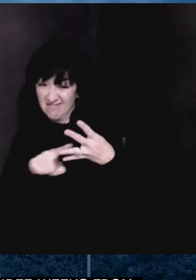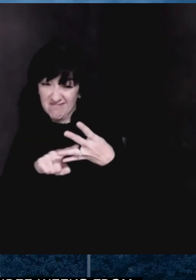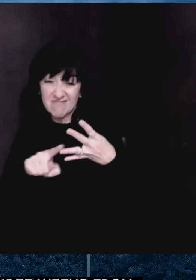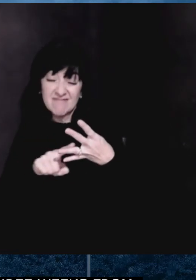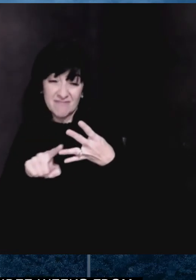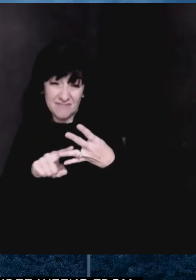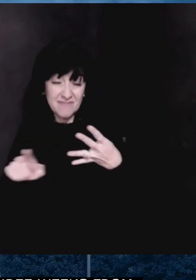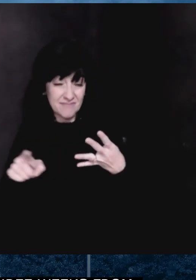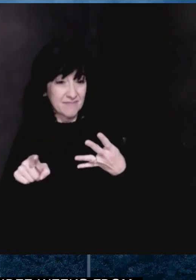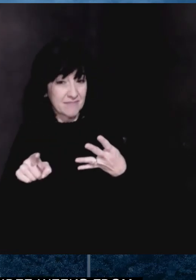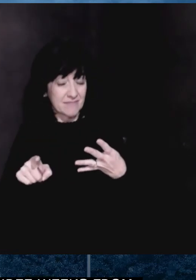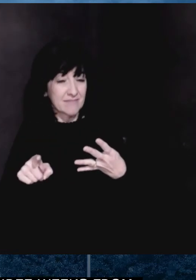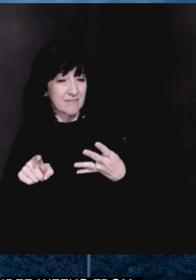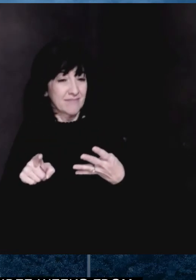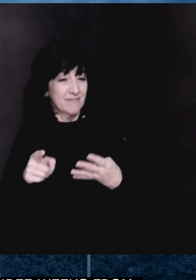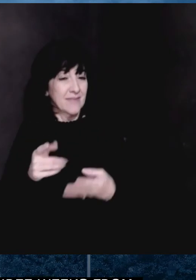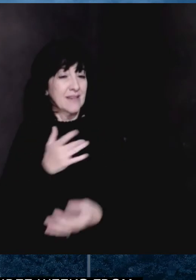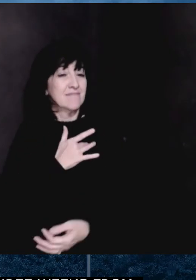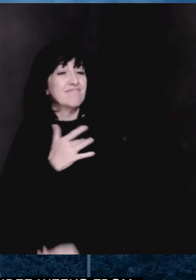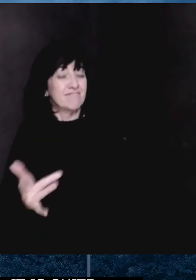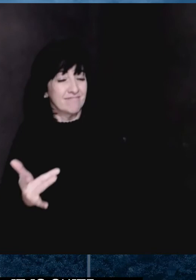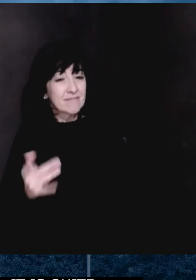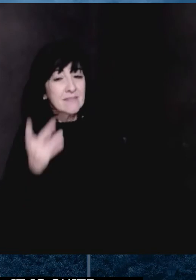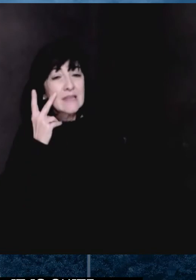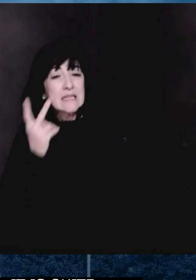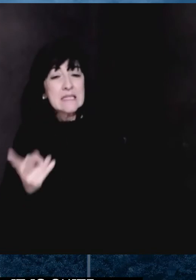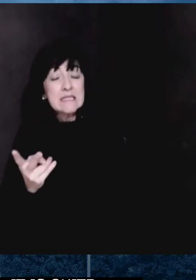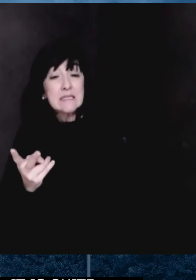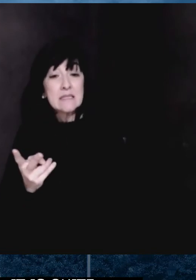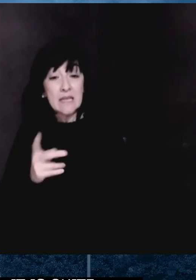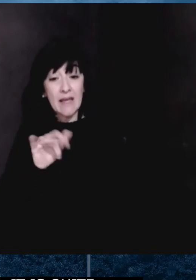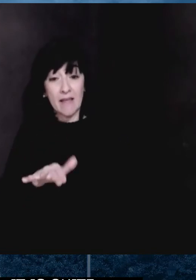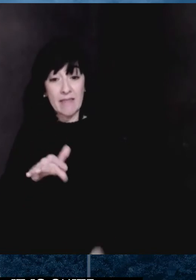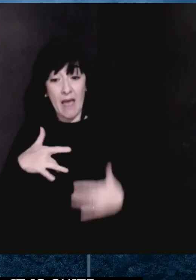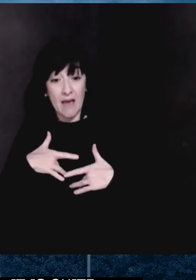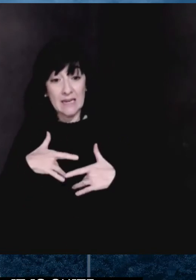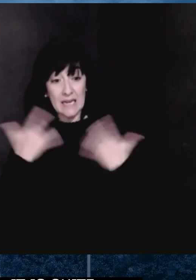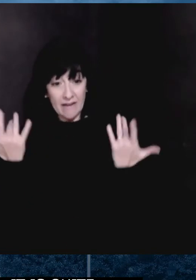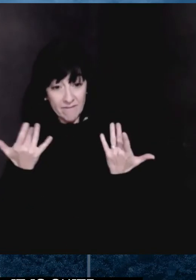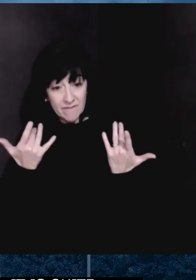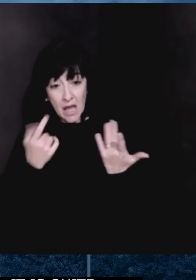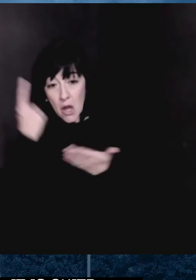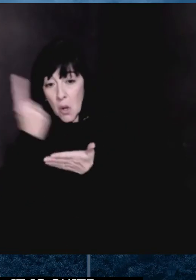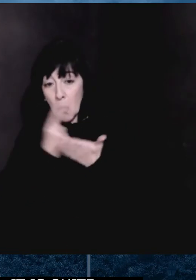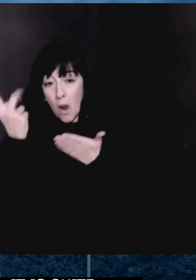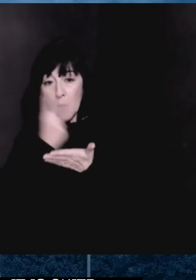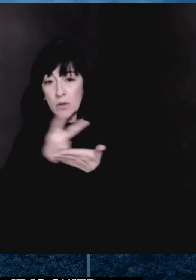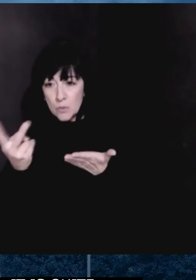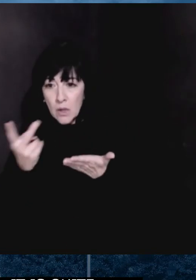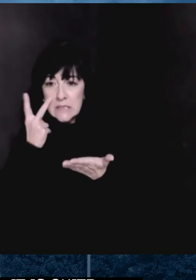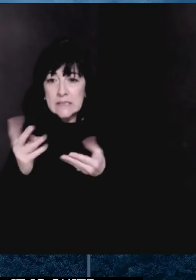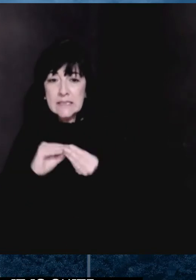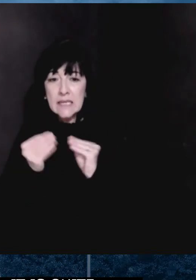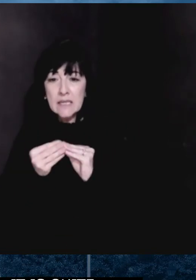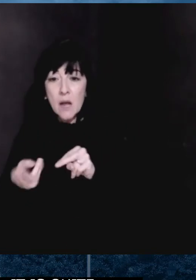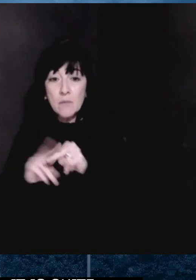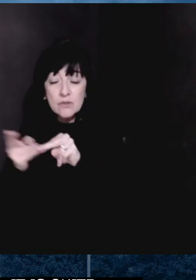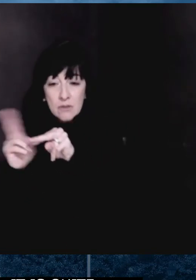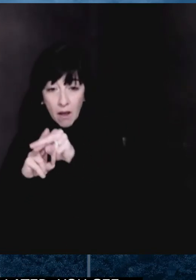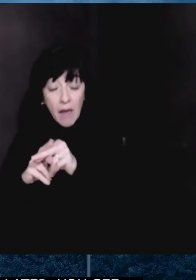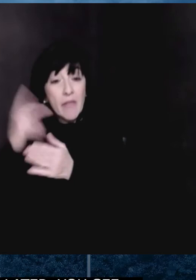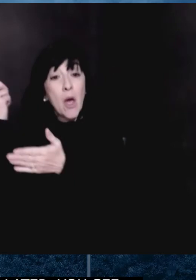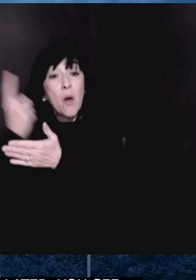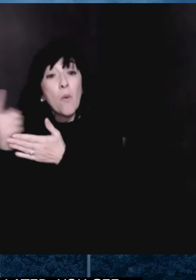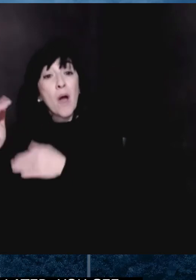then several weeks later, you see an increase in hospitalizations. As the governor said, the hospitals are doing a lot to manage